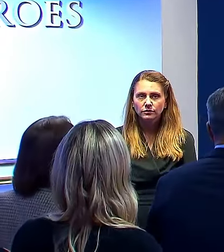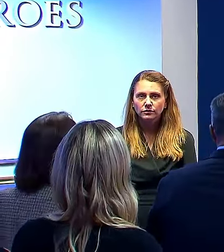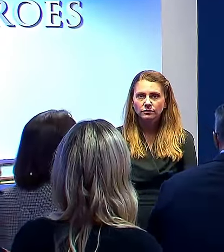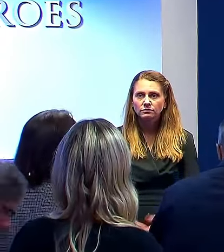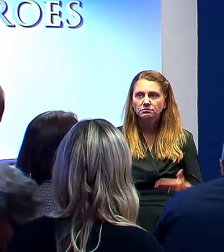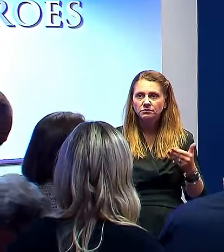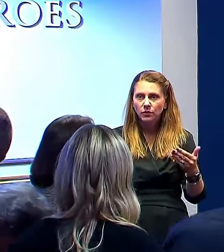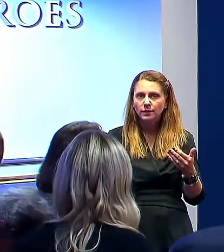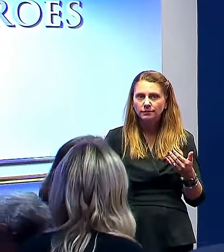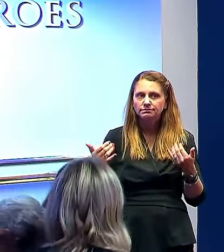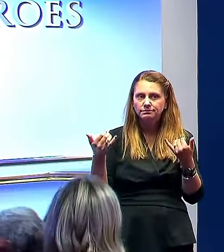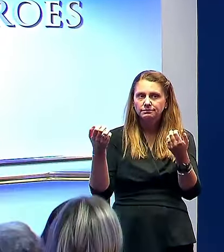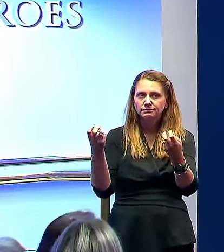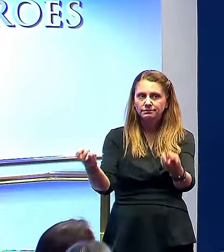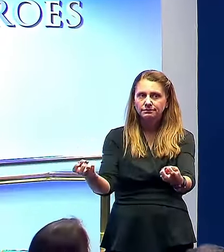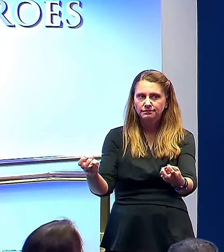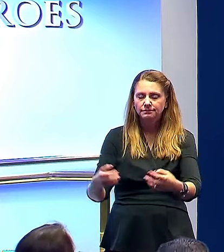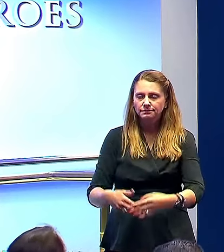Please be seated.